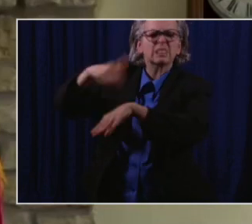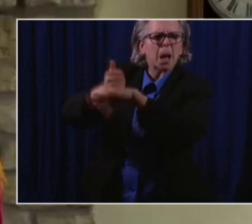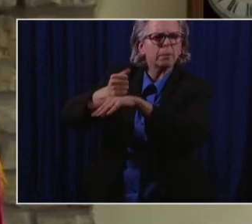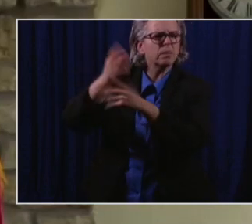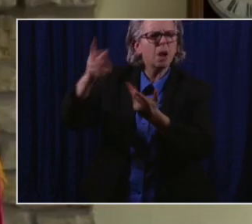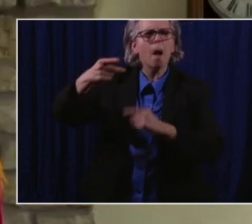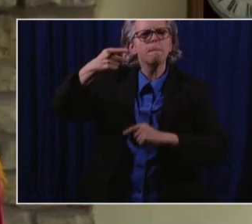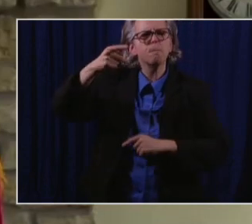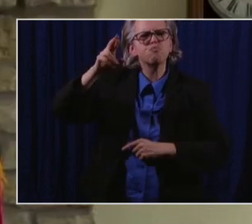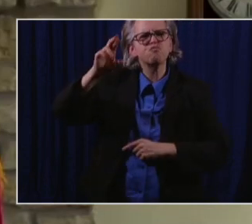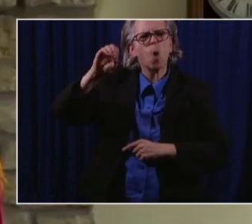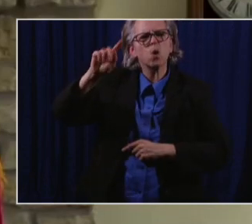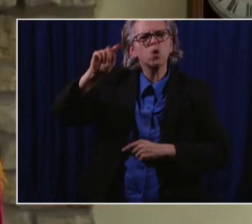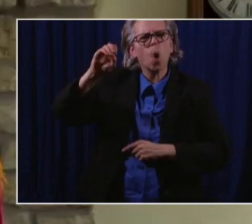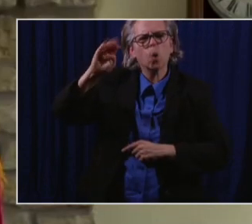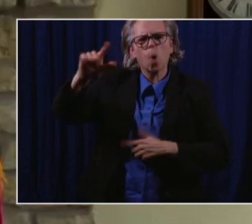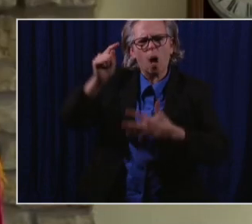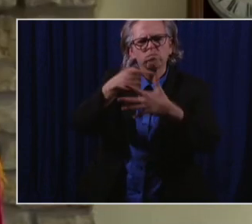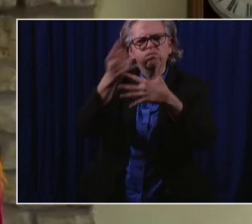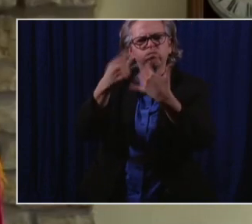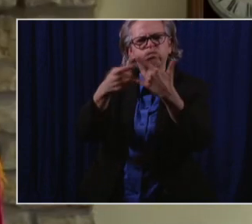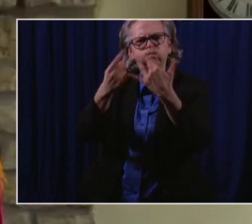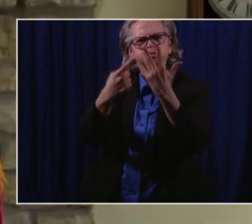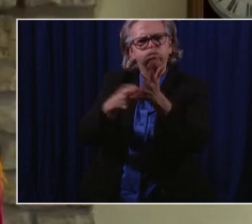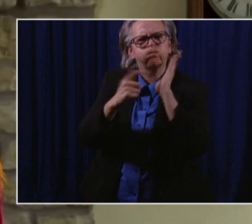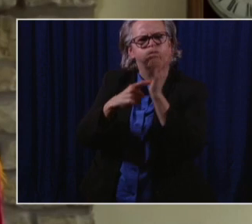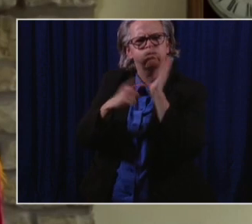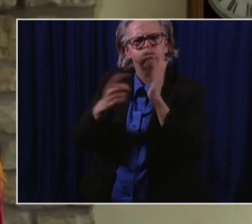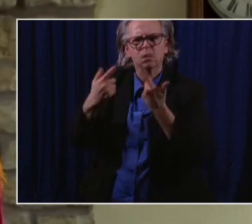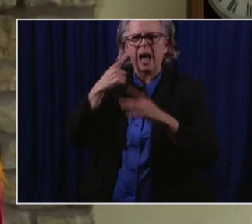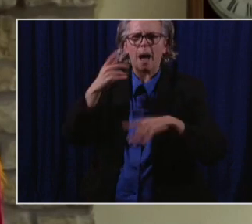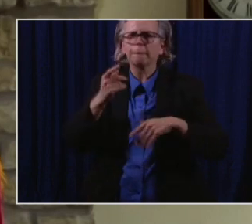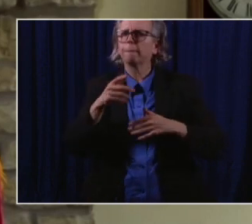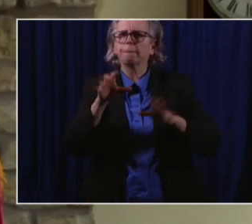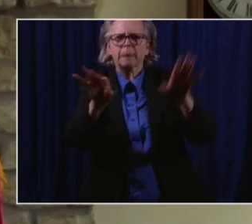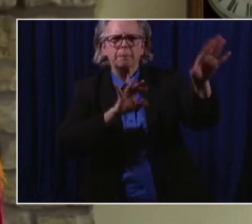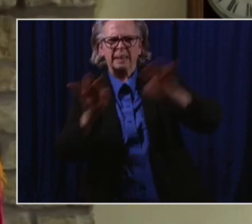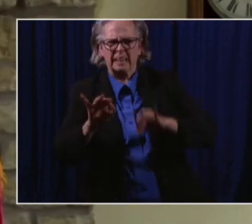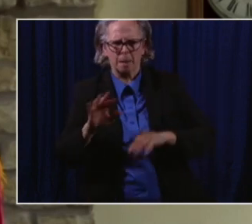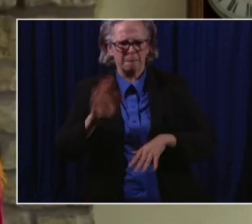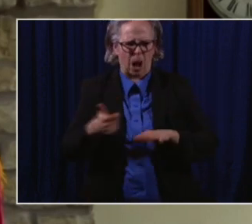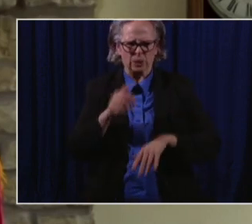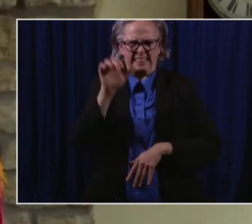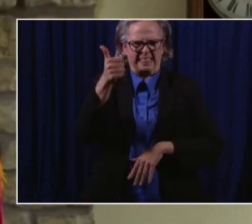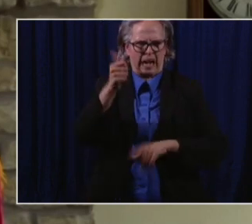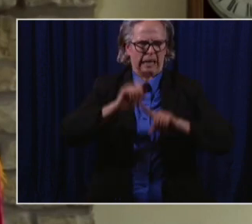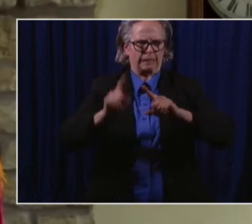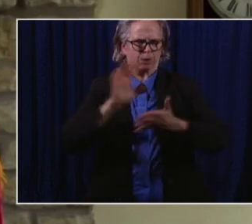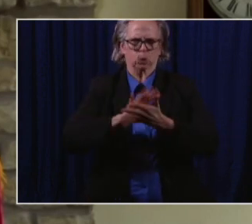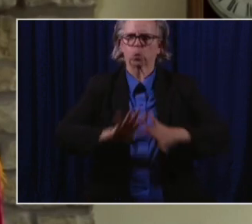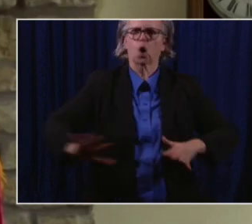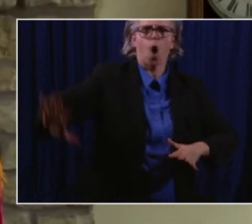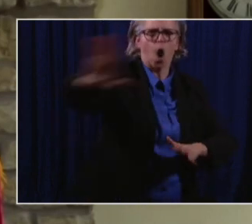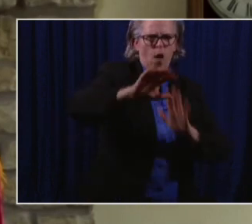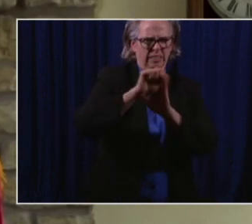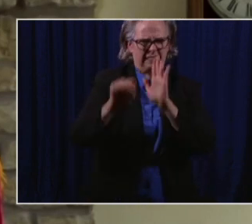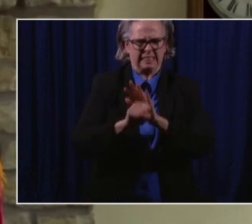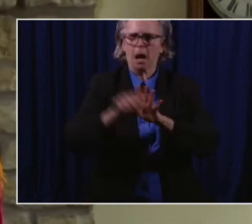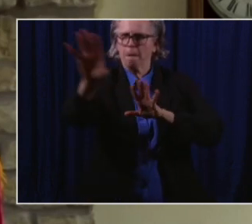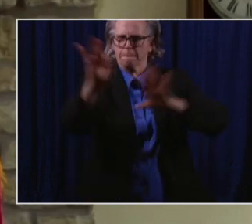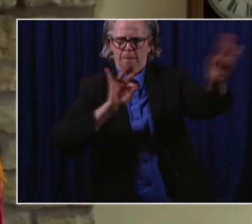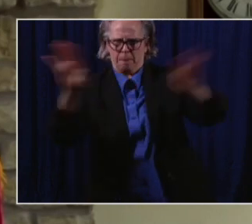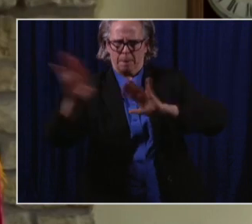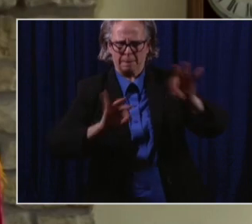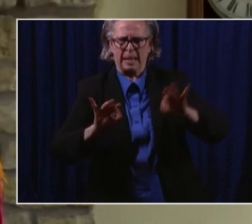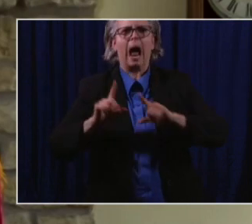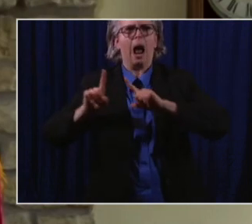10 school districts or school buildings in the state. And what we're going to do is run a test, frankly,